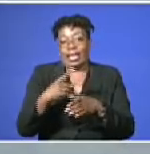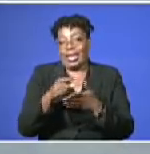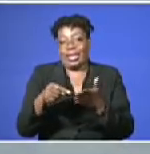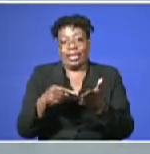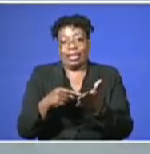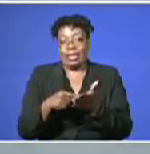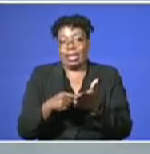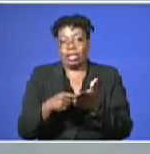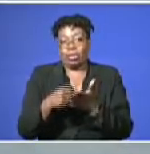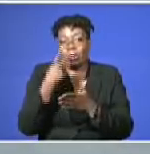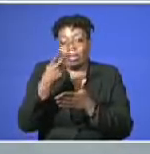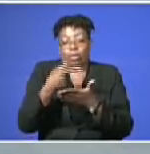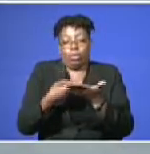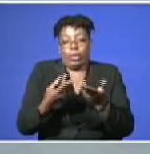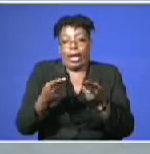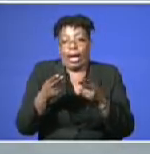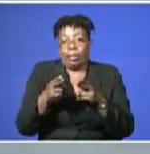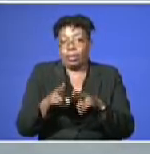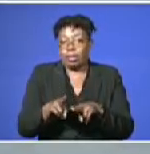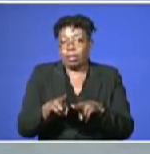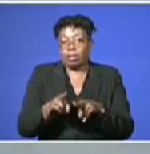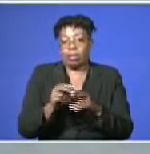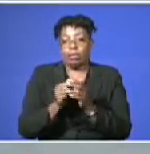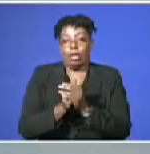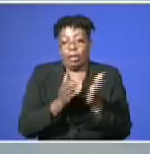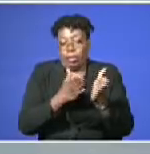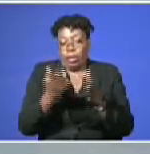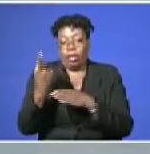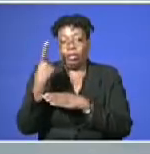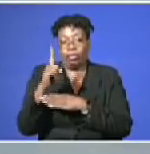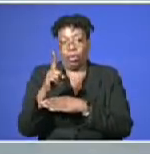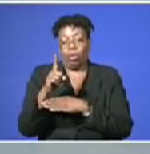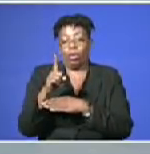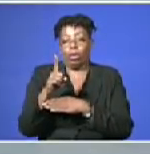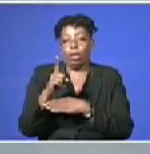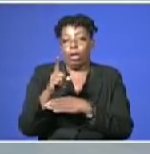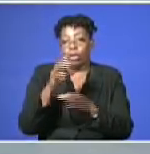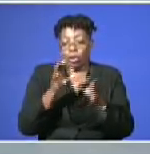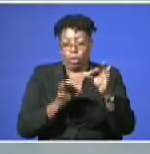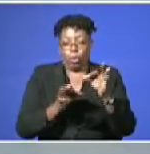you know, we'll see what happens. The matter is being prepared for the coroner's court, and